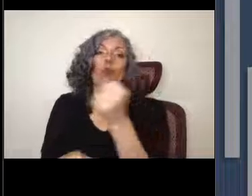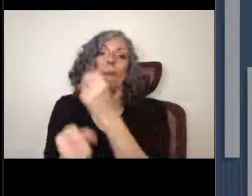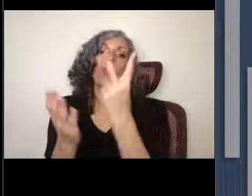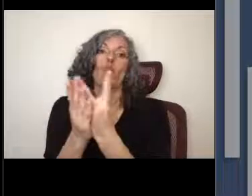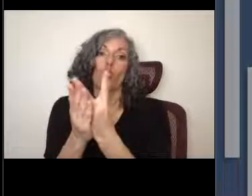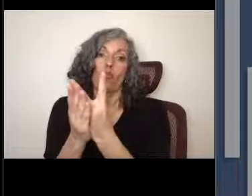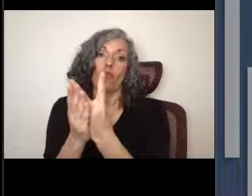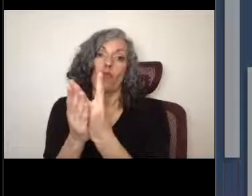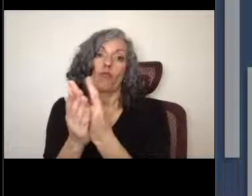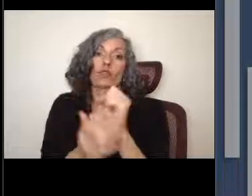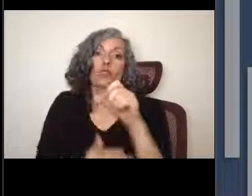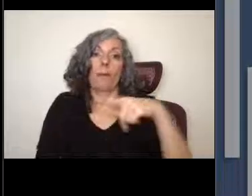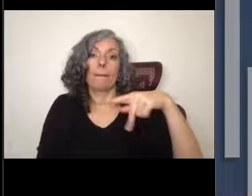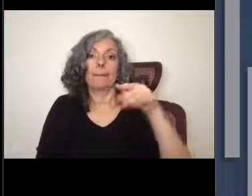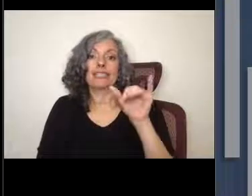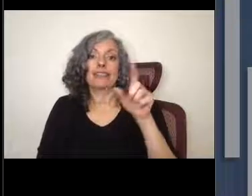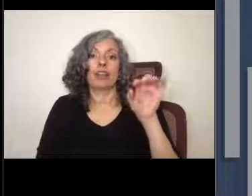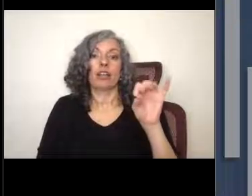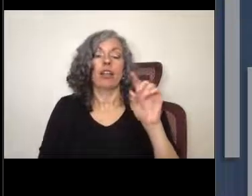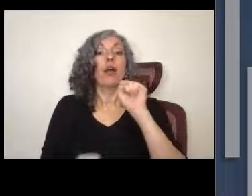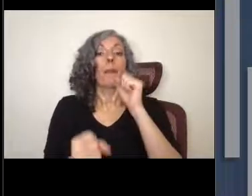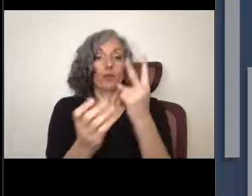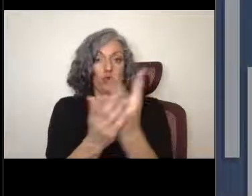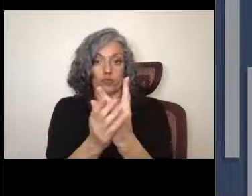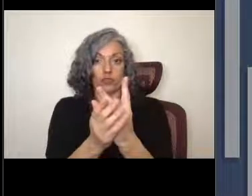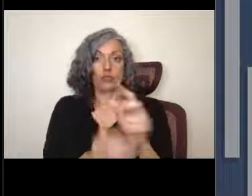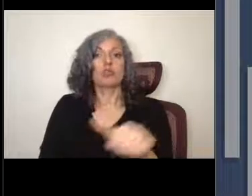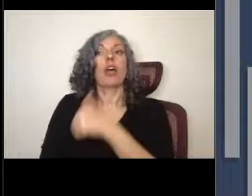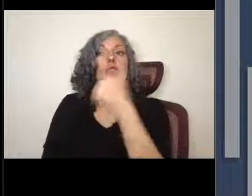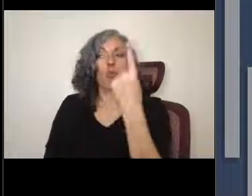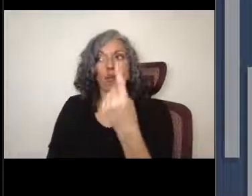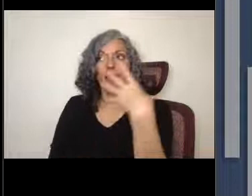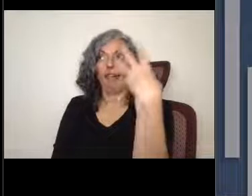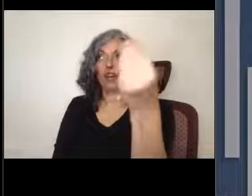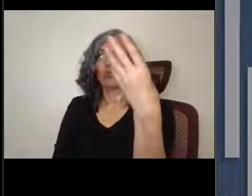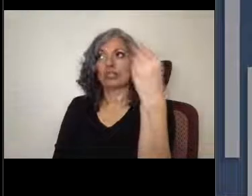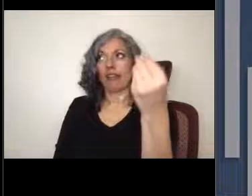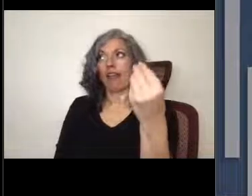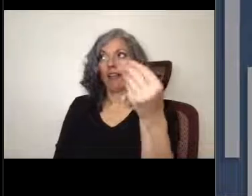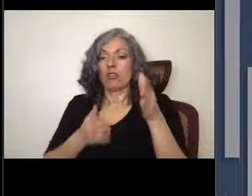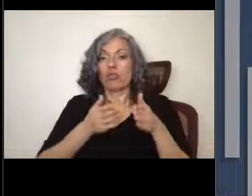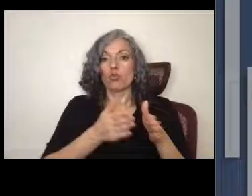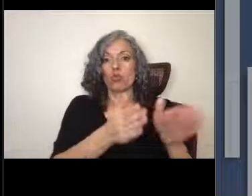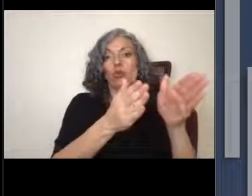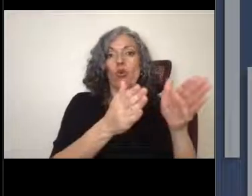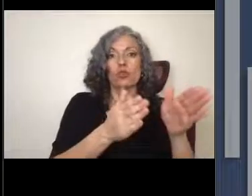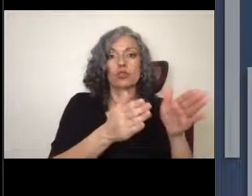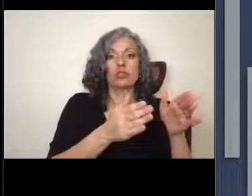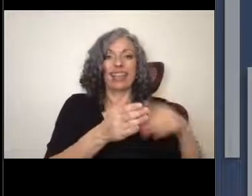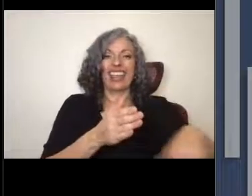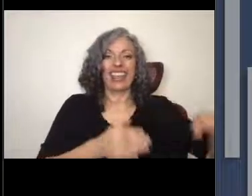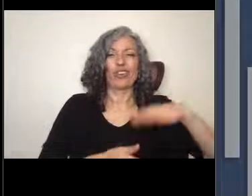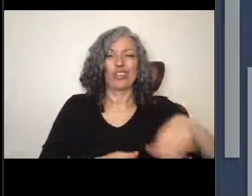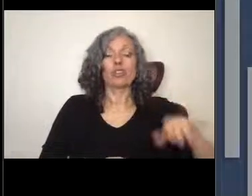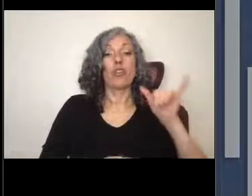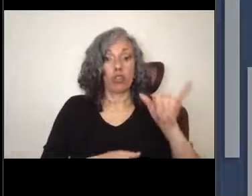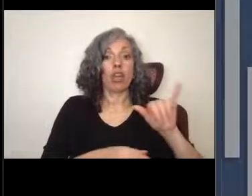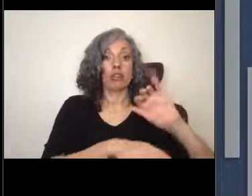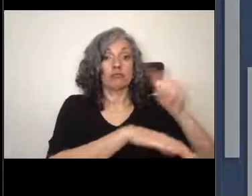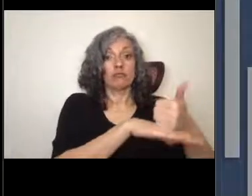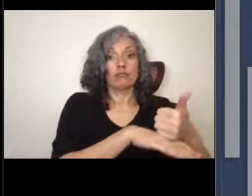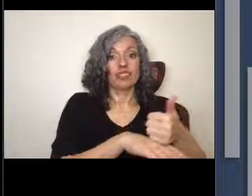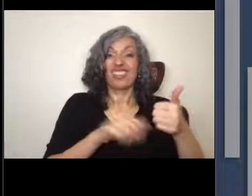So Pacifica approved us, and there was another one that was outside the Coastal Commission jurisdiction, so that one's also going on. The other